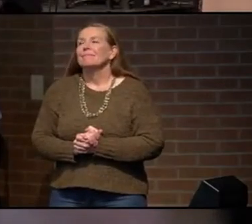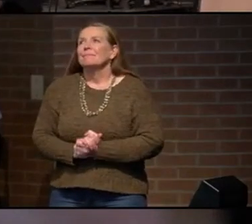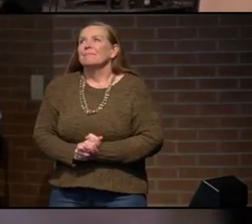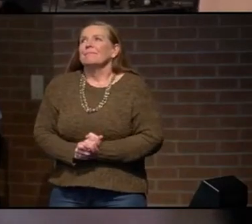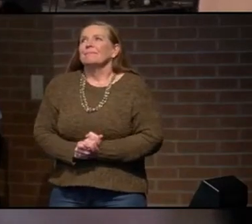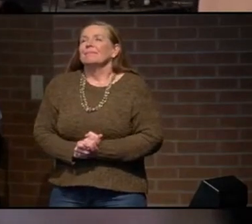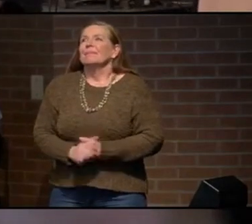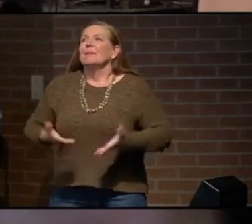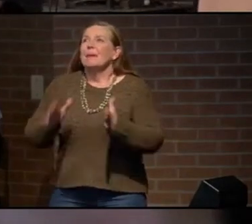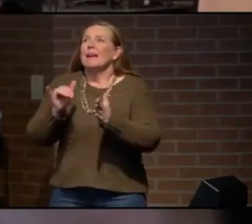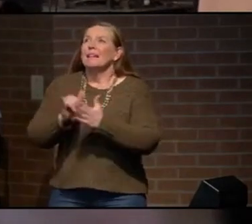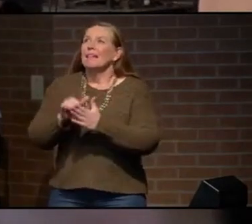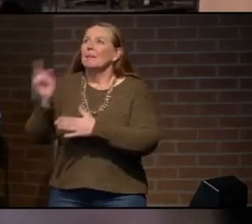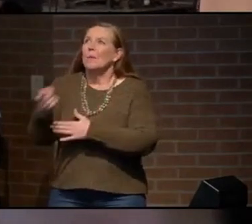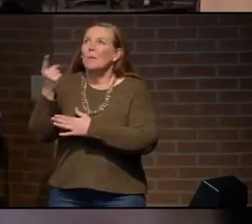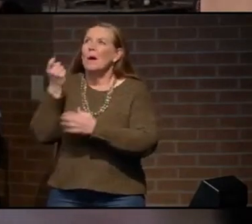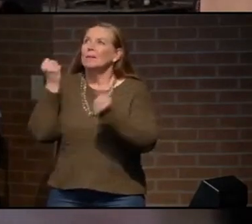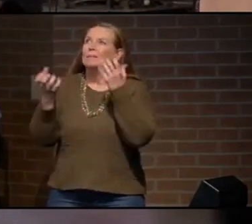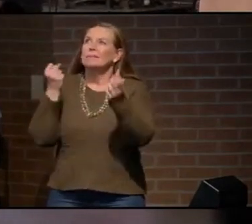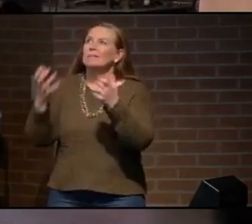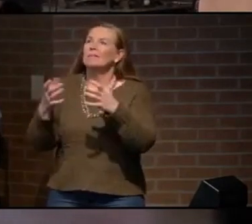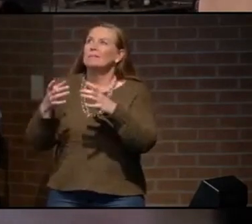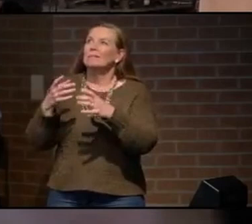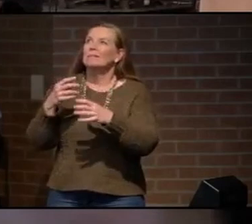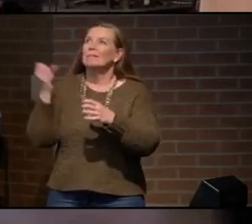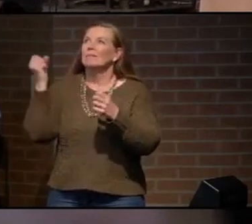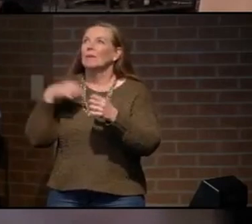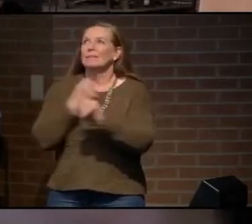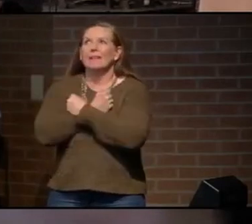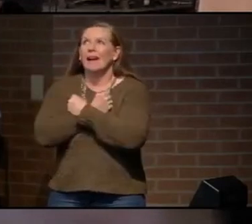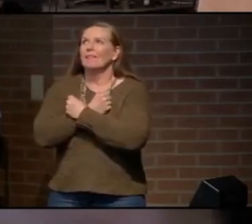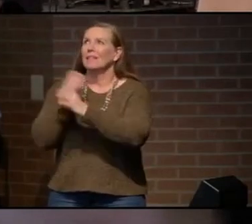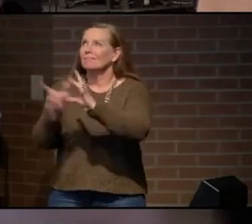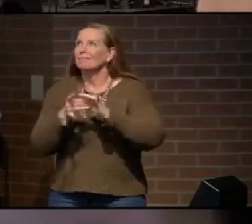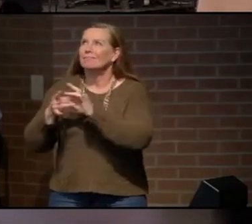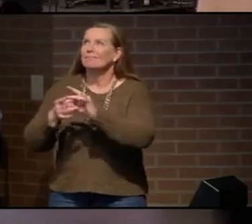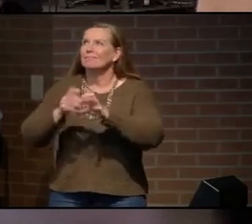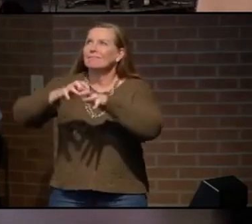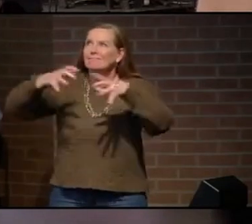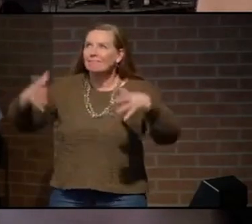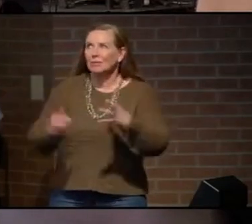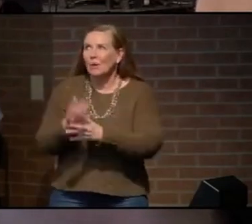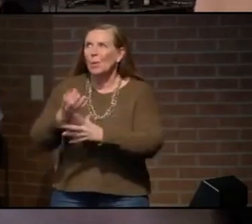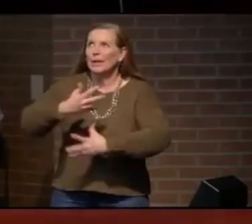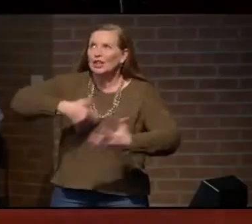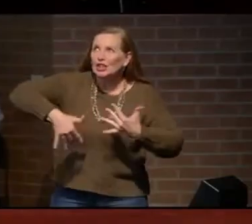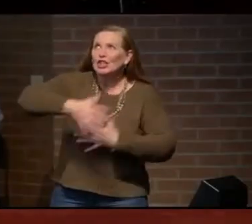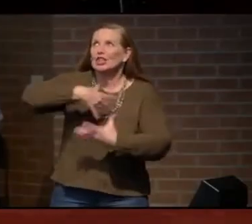may the sound of the one voice of love that has been growing and stirring in